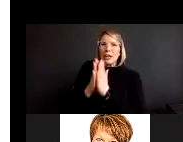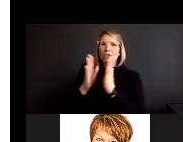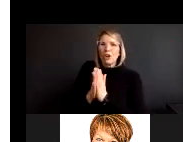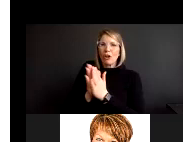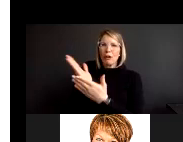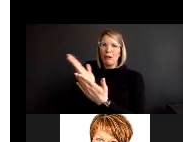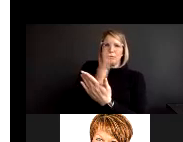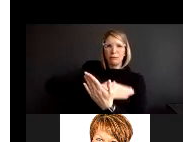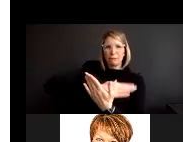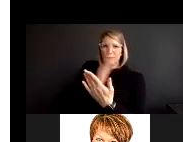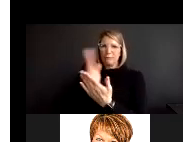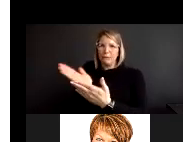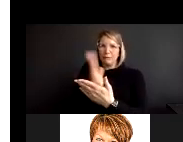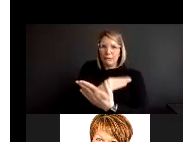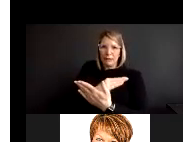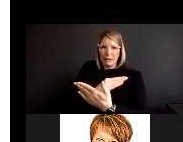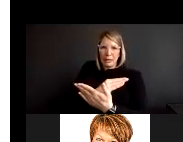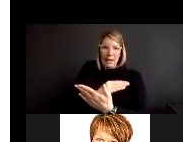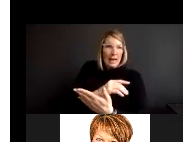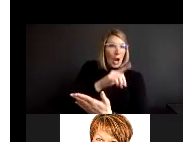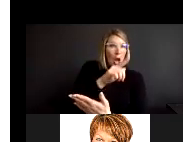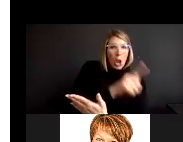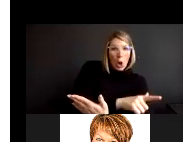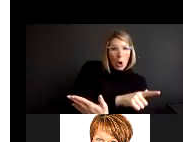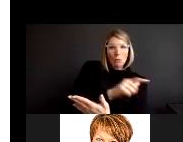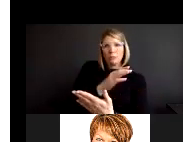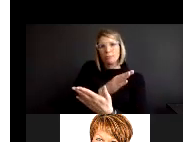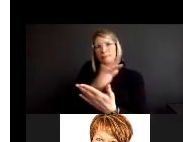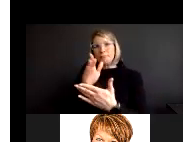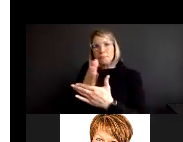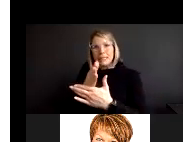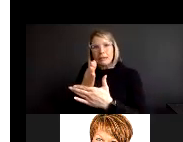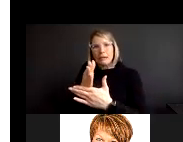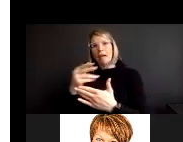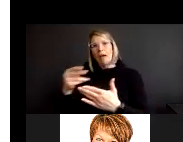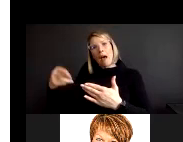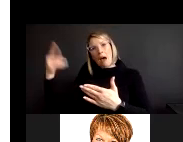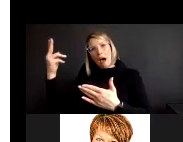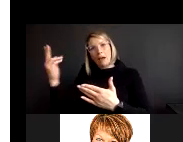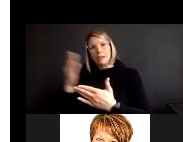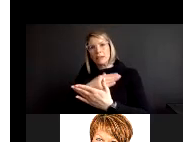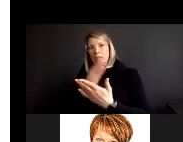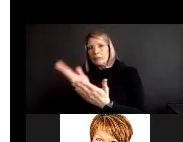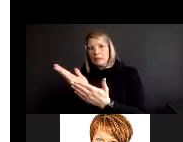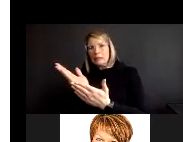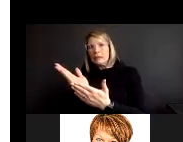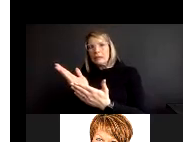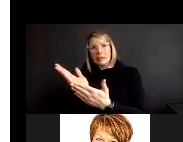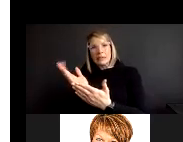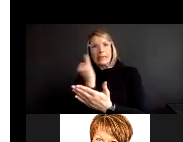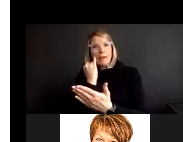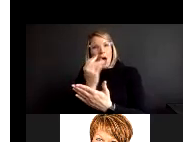based on the level of risk, that will determine how quickly we need to intervene. And again, very few cases have to move forward